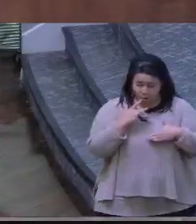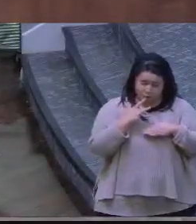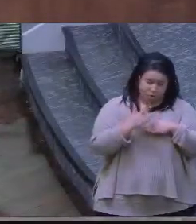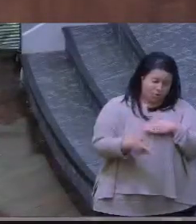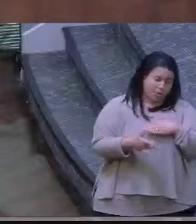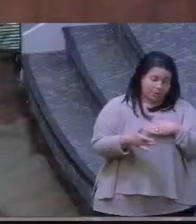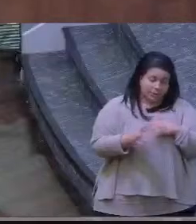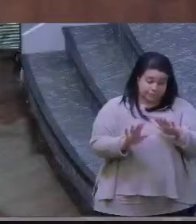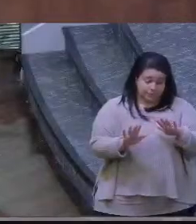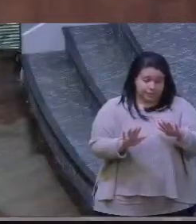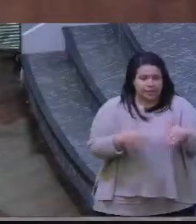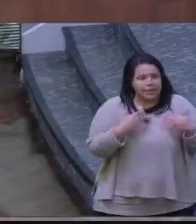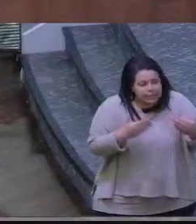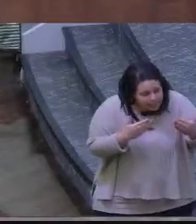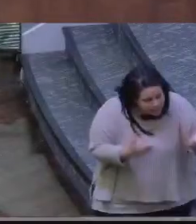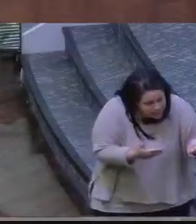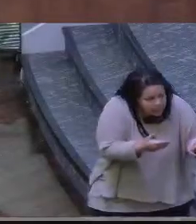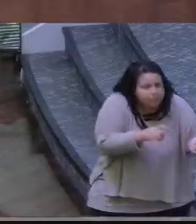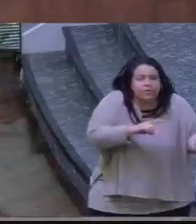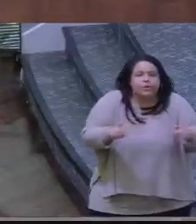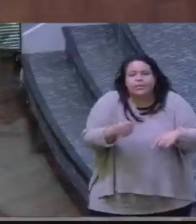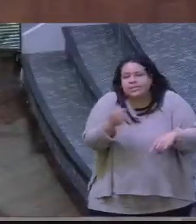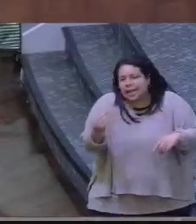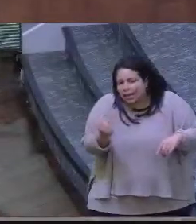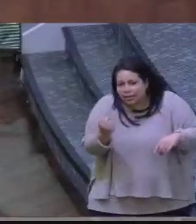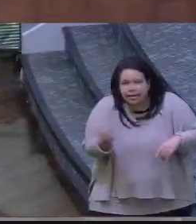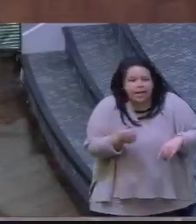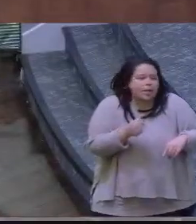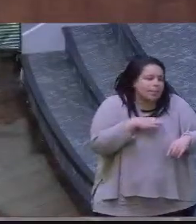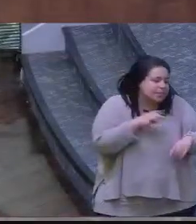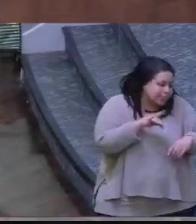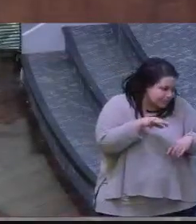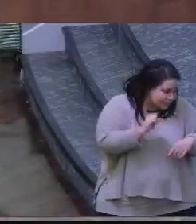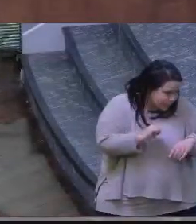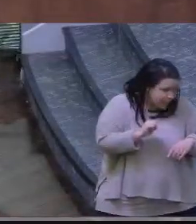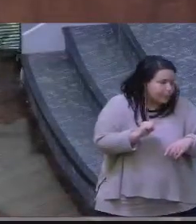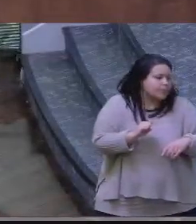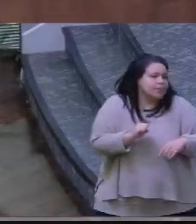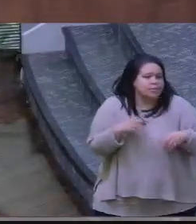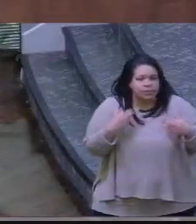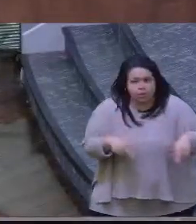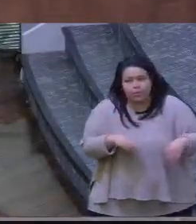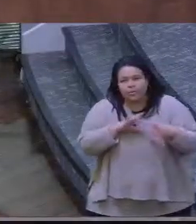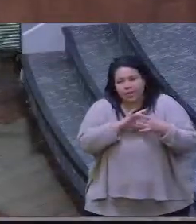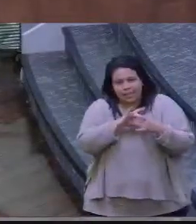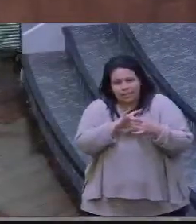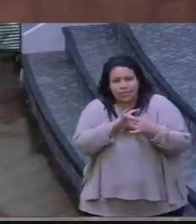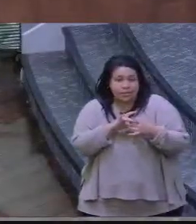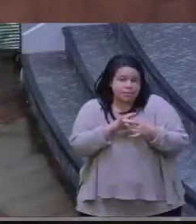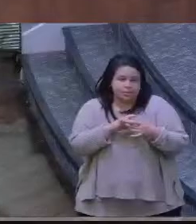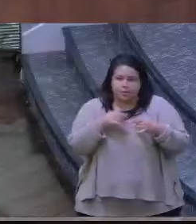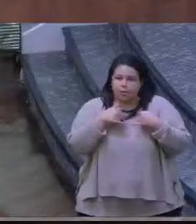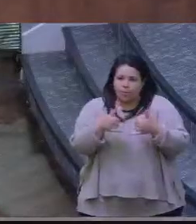for going on behalf of the board to Saturday's Human Relations Award Banquet.